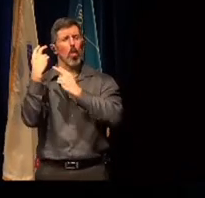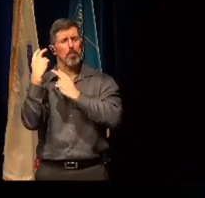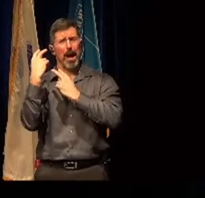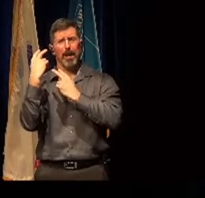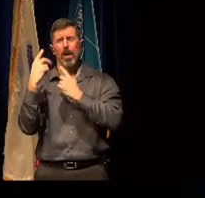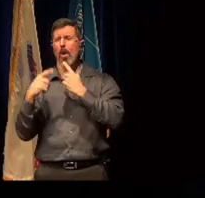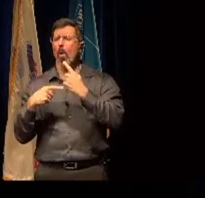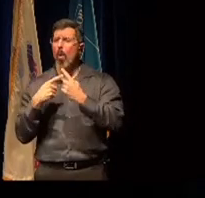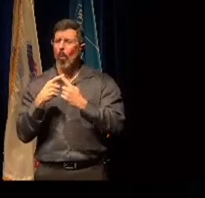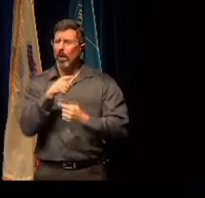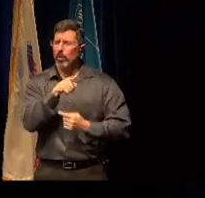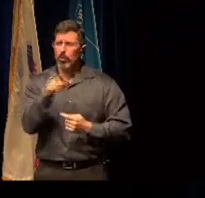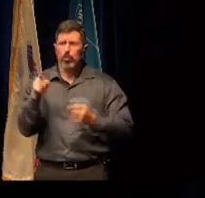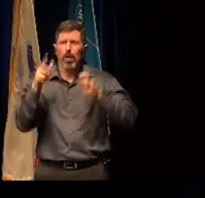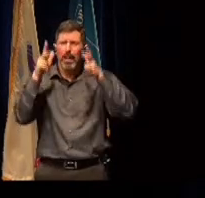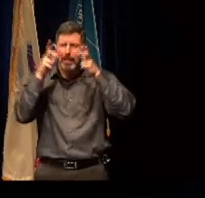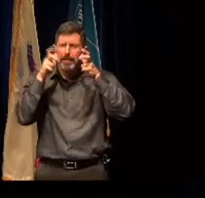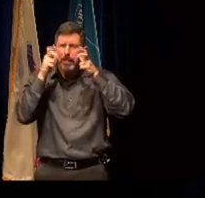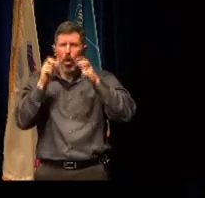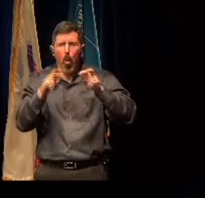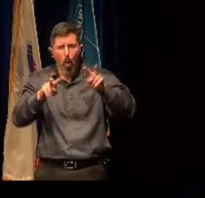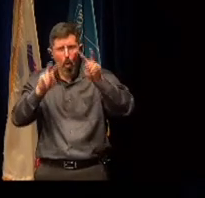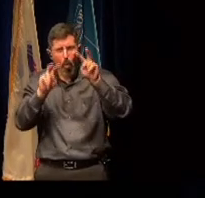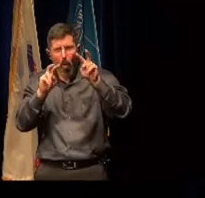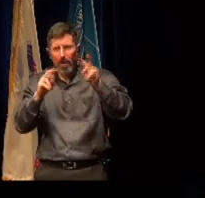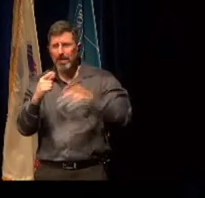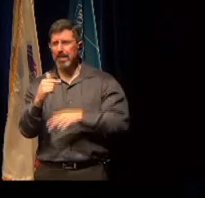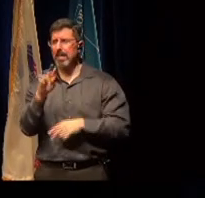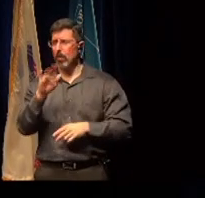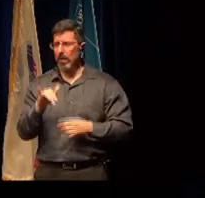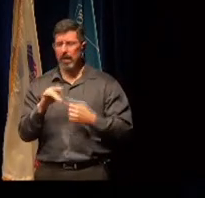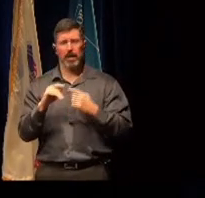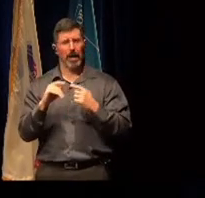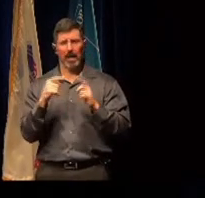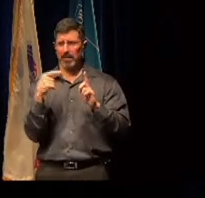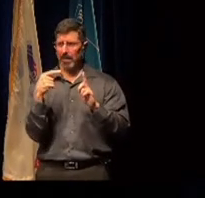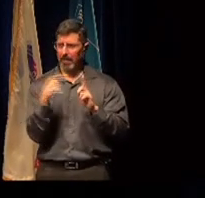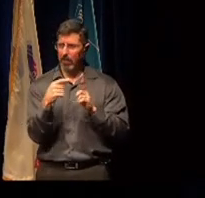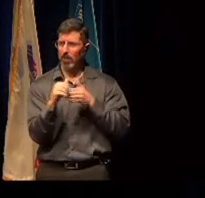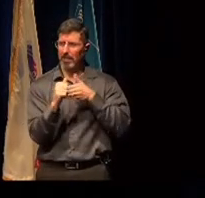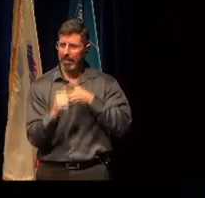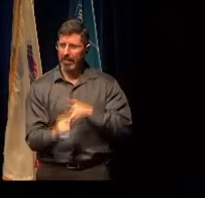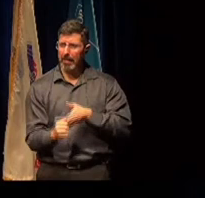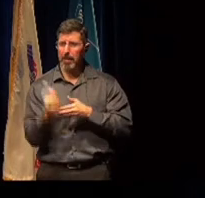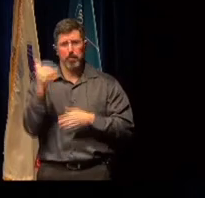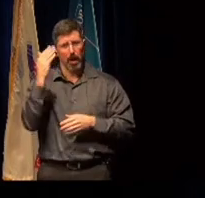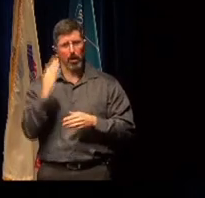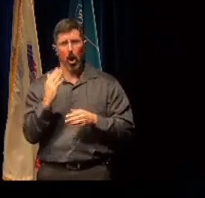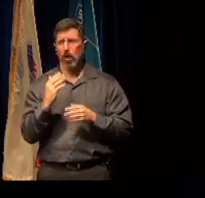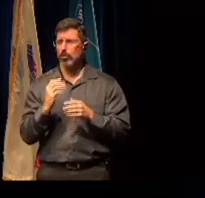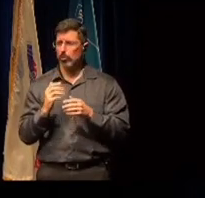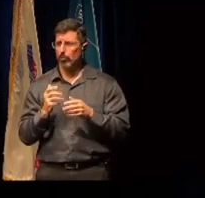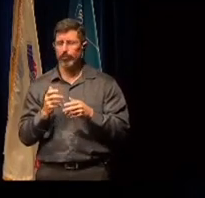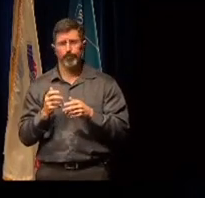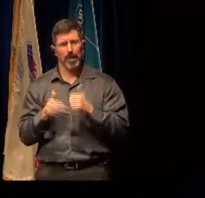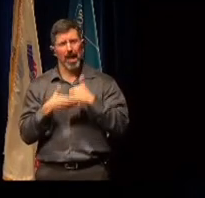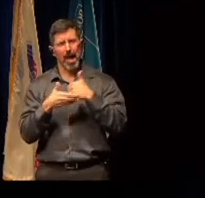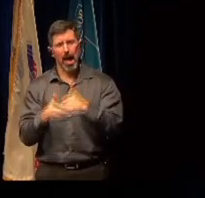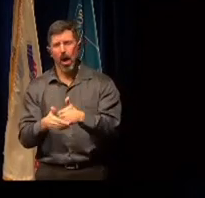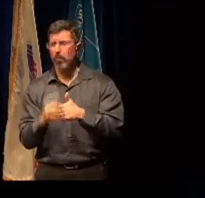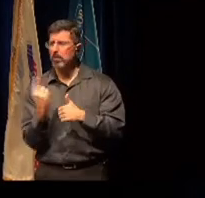just listening or observing Gary as he was led by God to interact with someone who needed his genuine